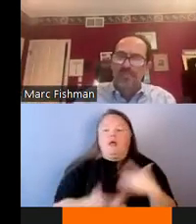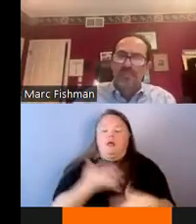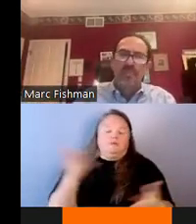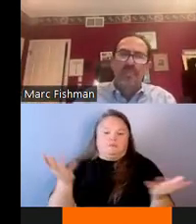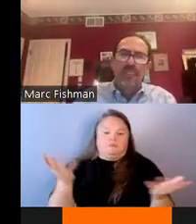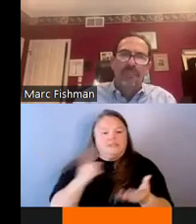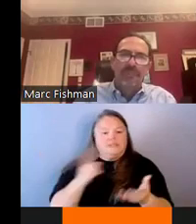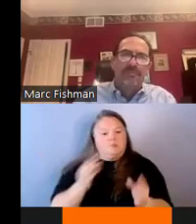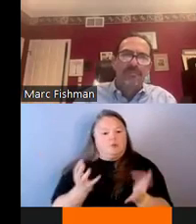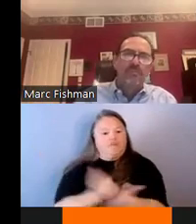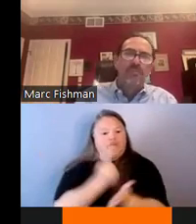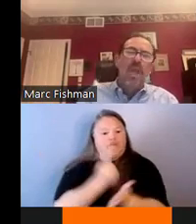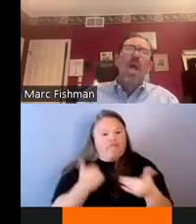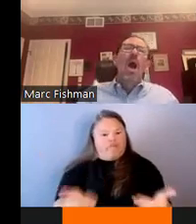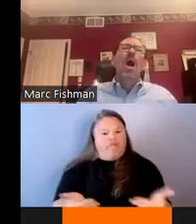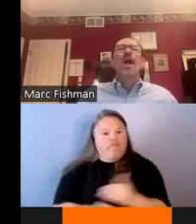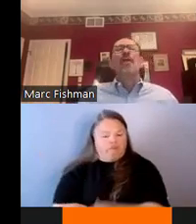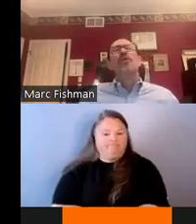cetera.